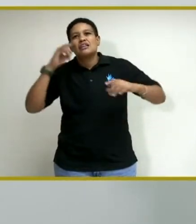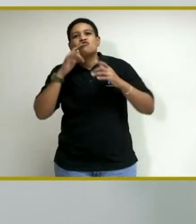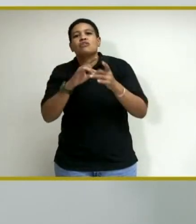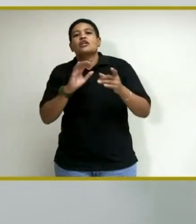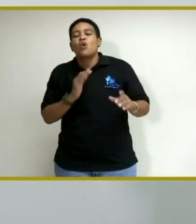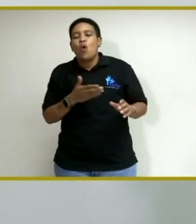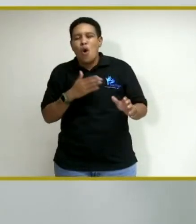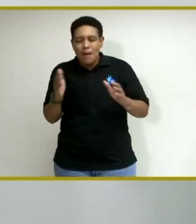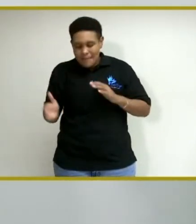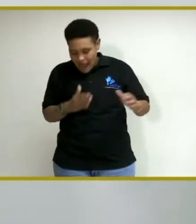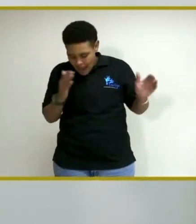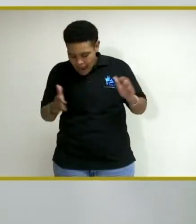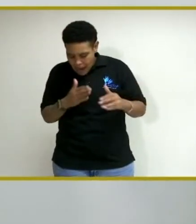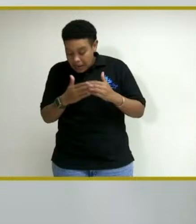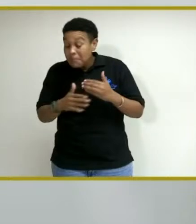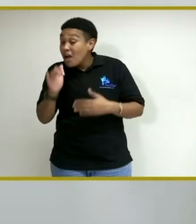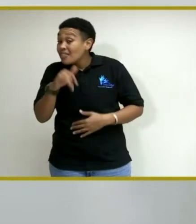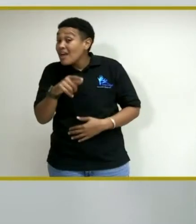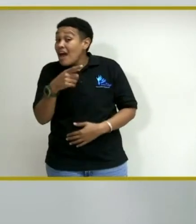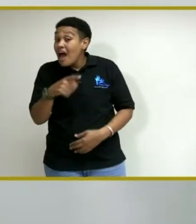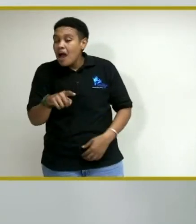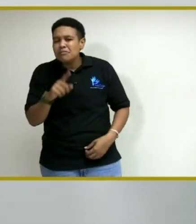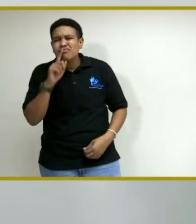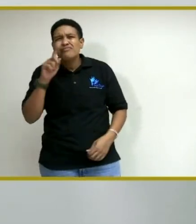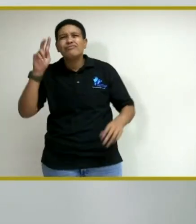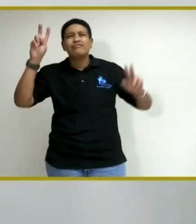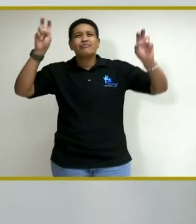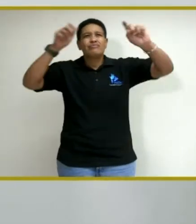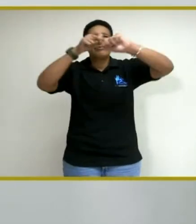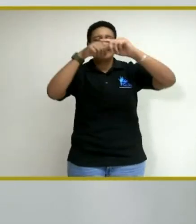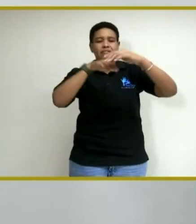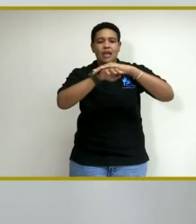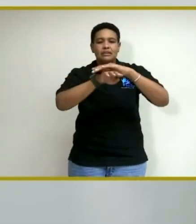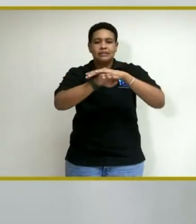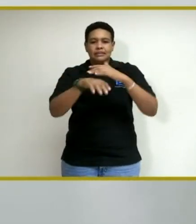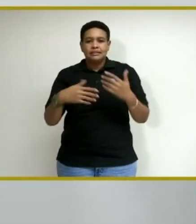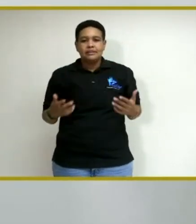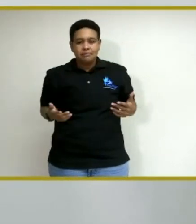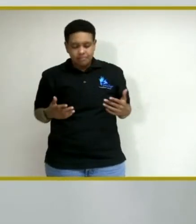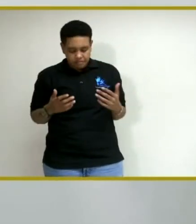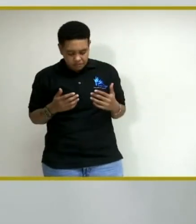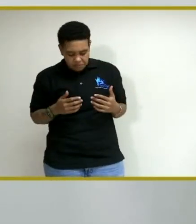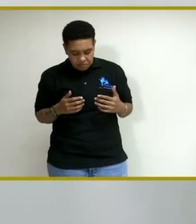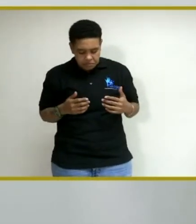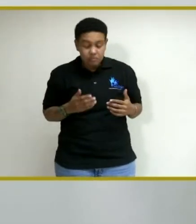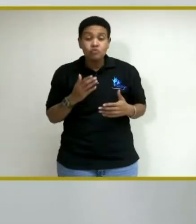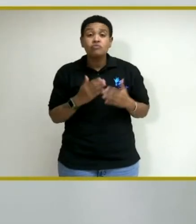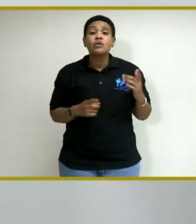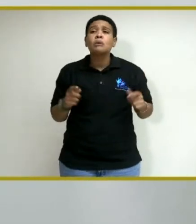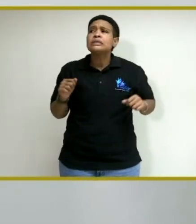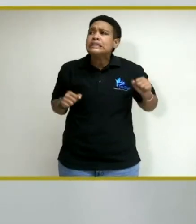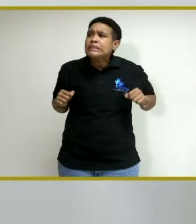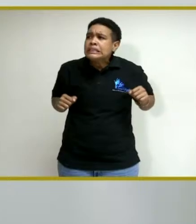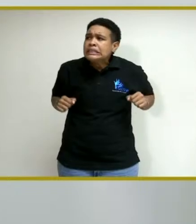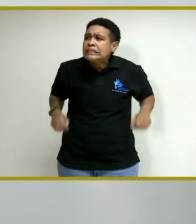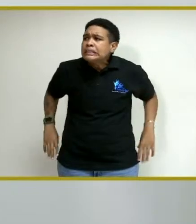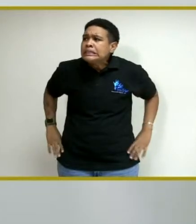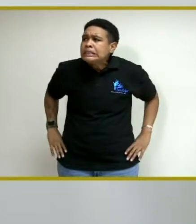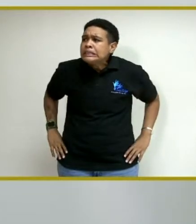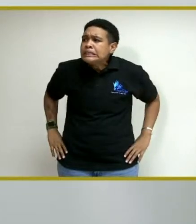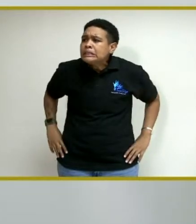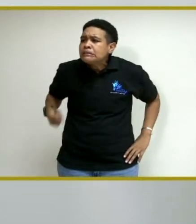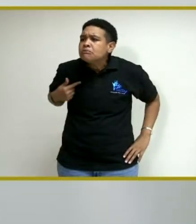planning. Beyond that, too, is the issue of access. So hesitancy has to